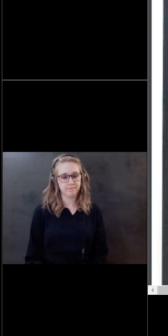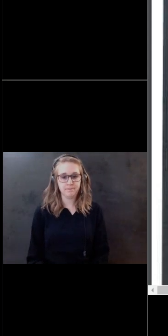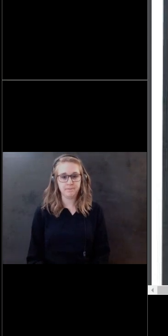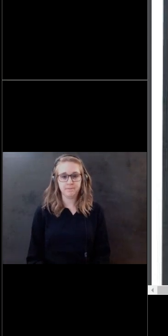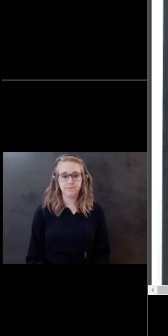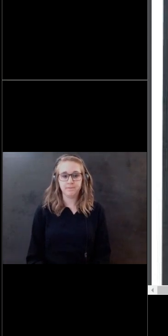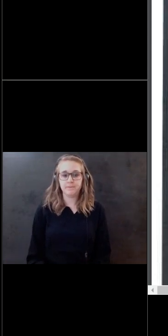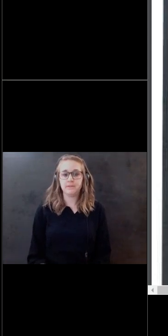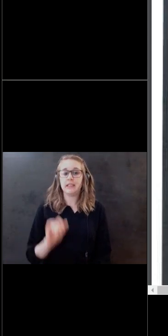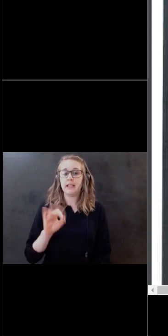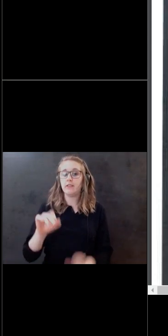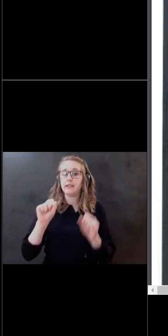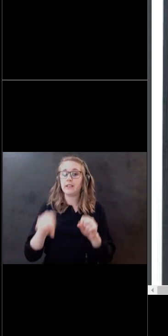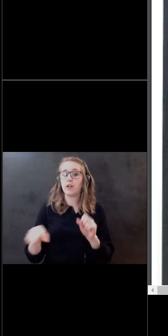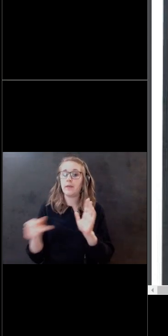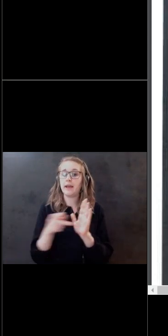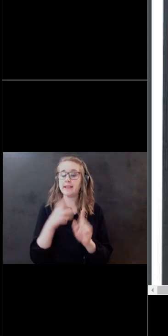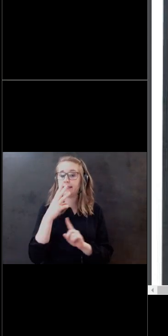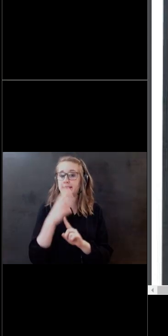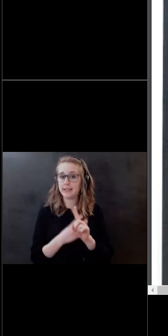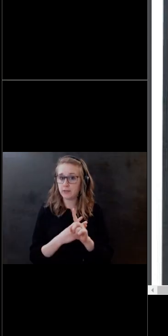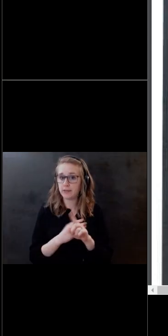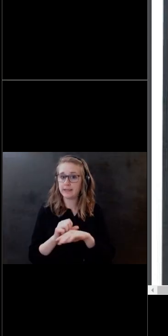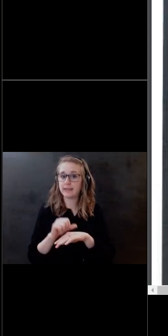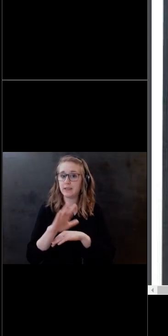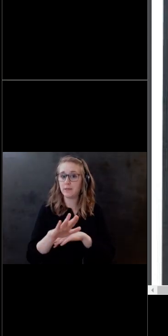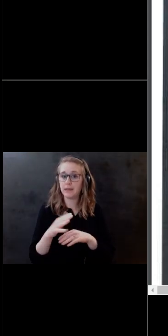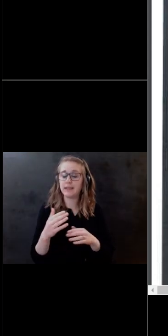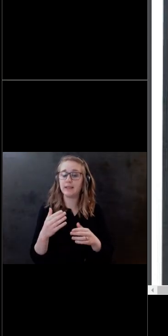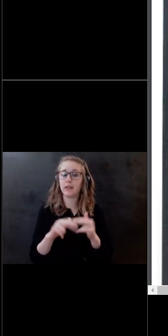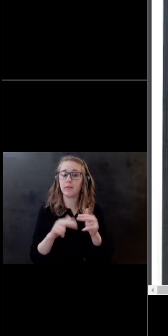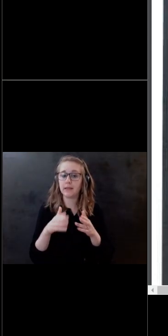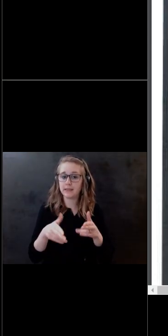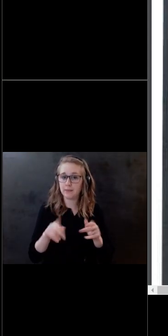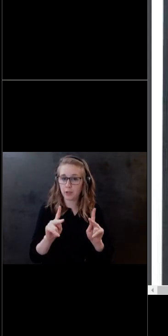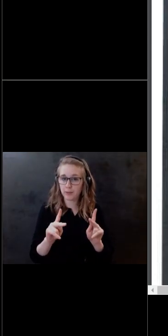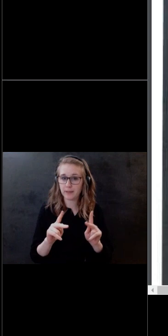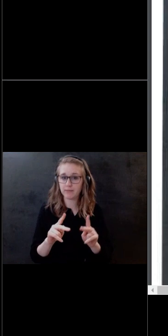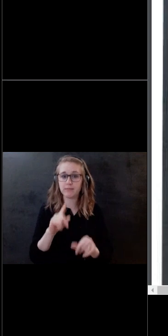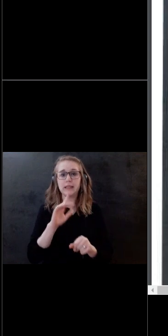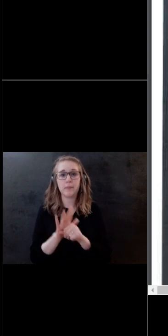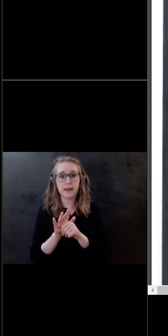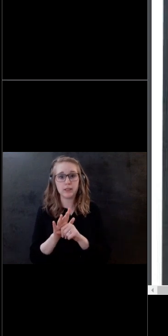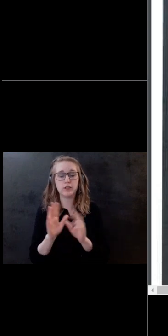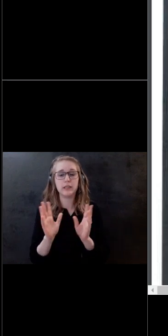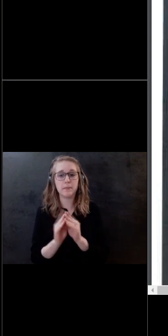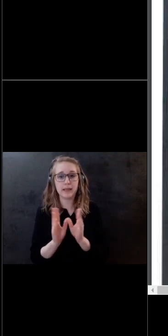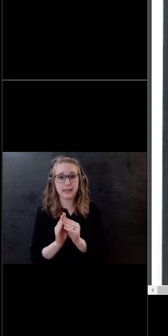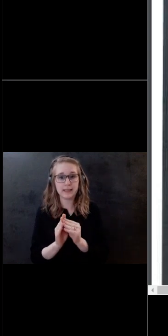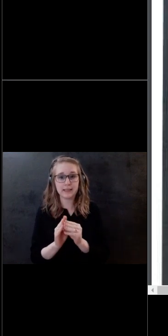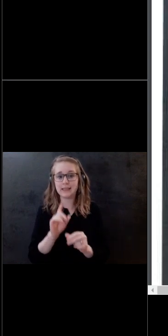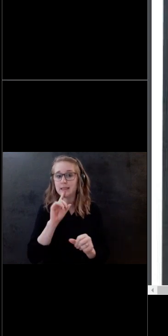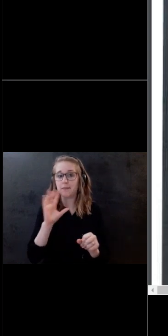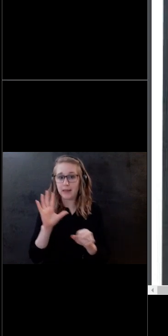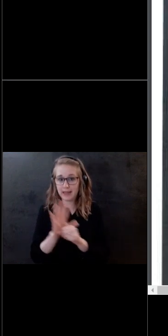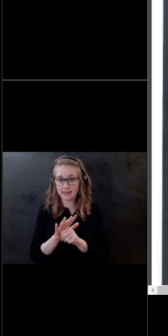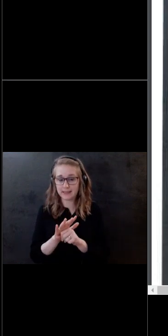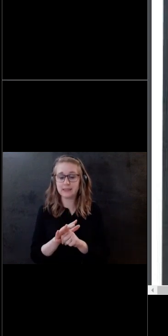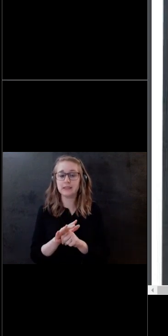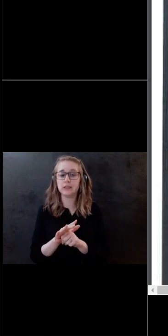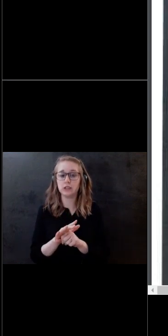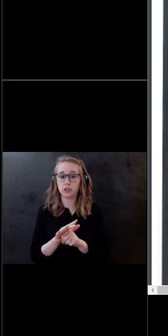to the 6 months to submit the building permit, commit to the meetings, commit to exercising